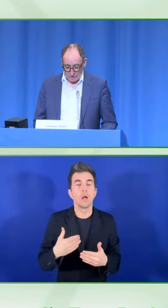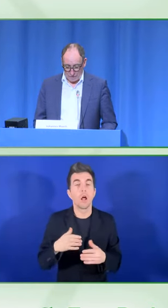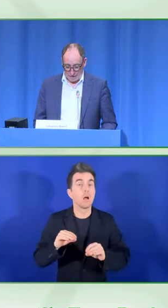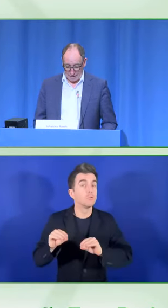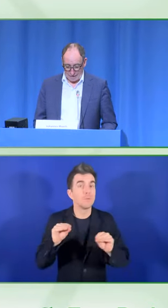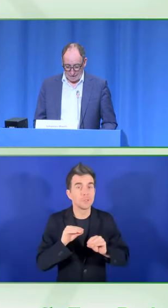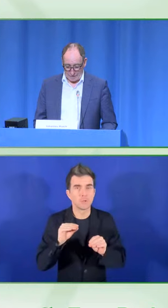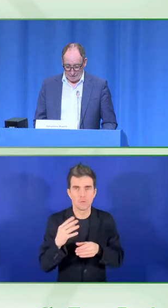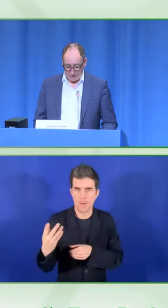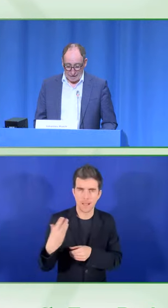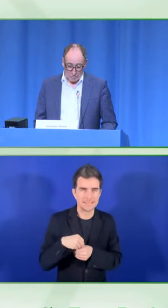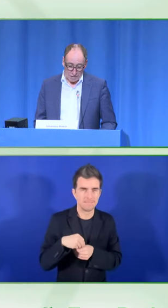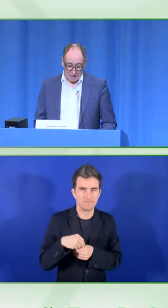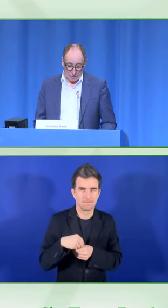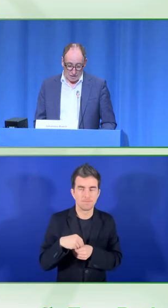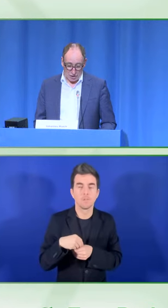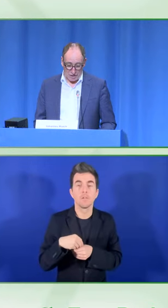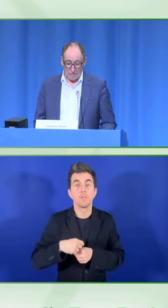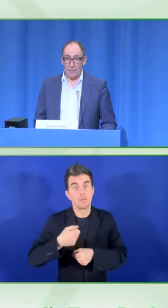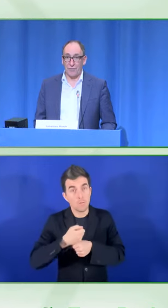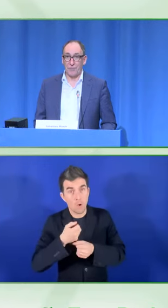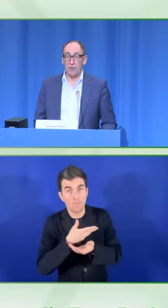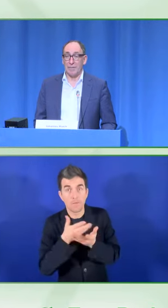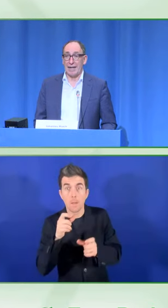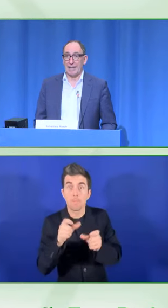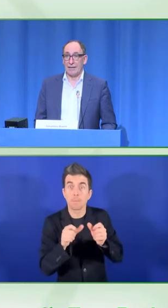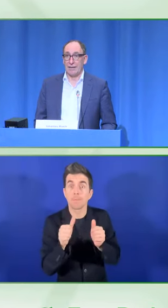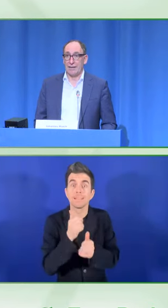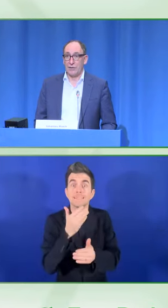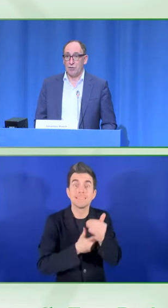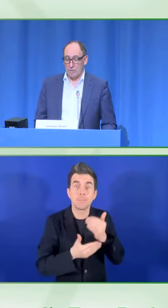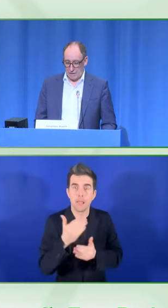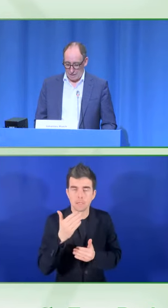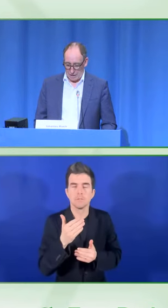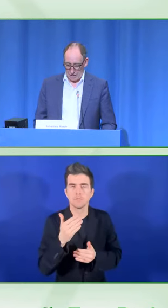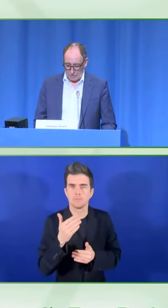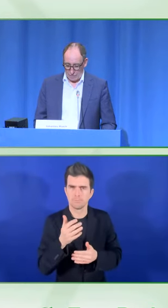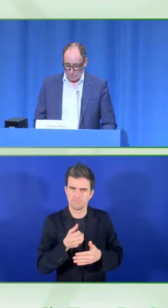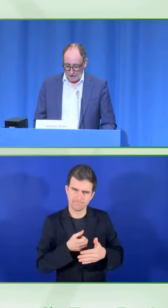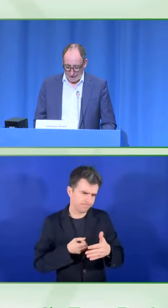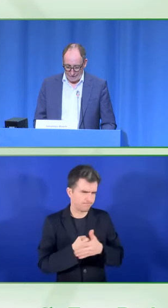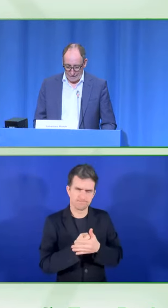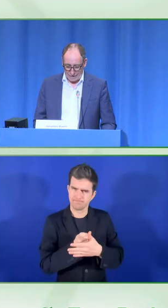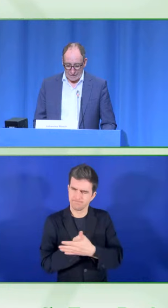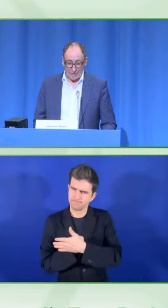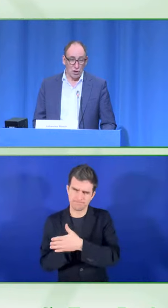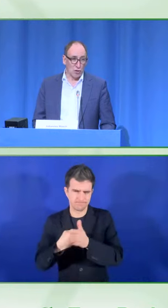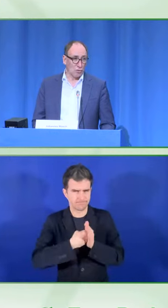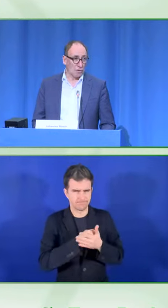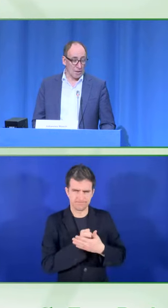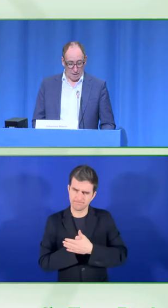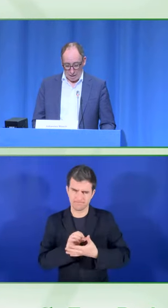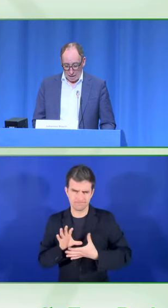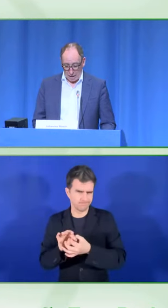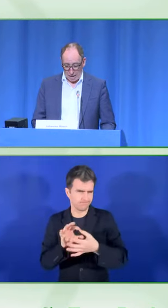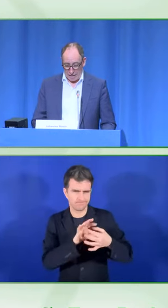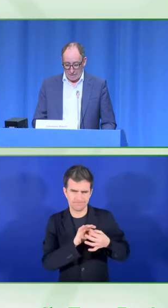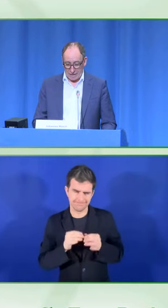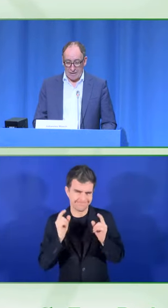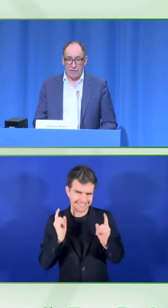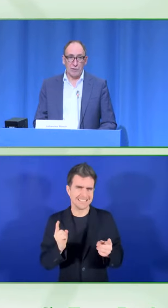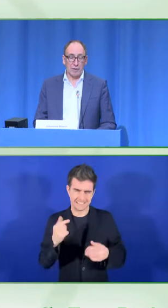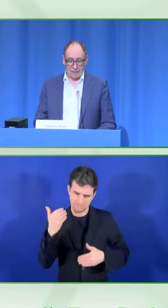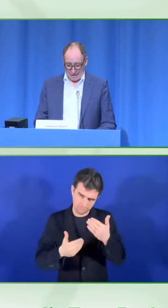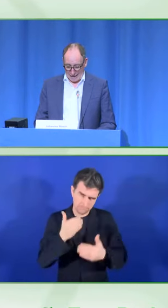inclusive society. Inclusive education is a fundamental human right that ensures